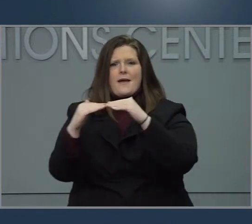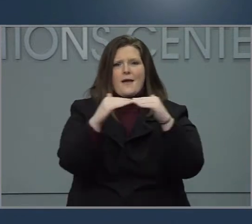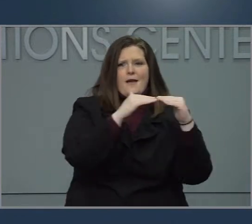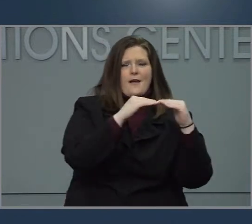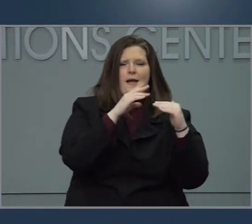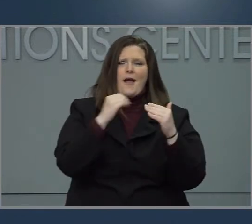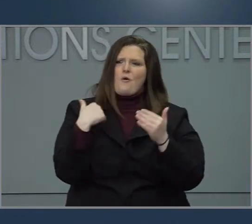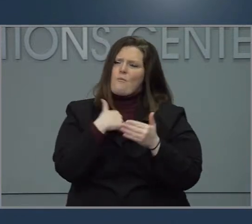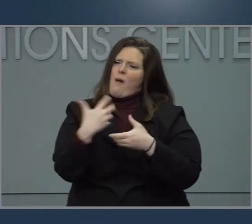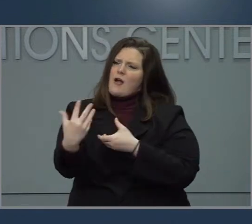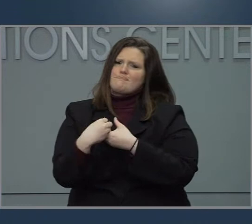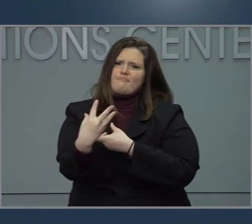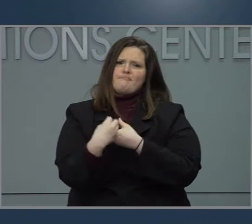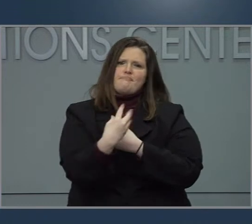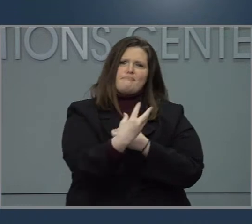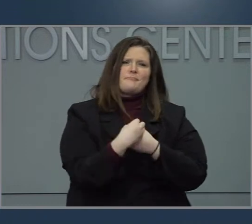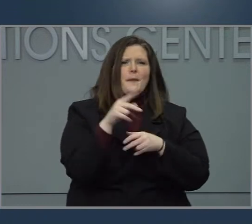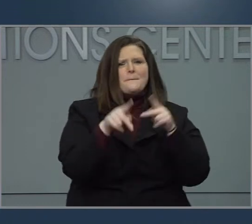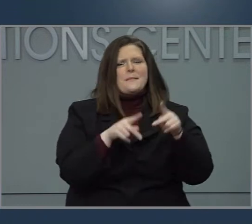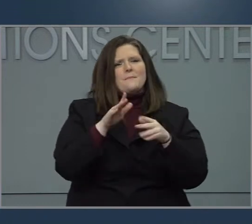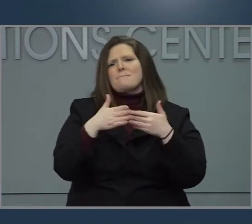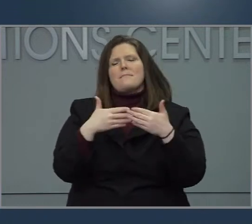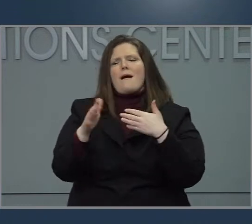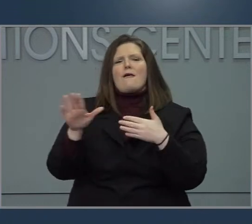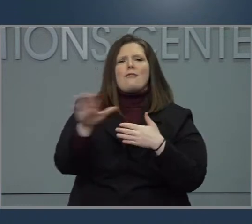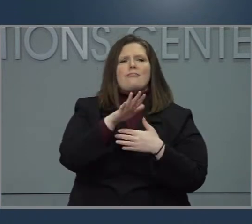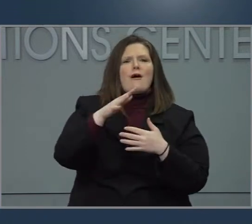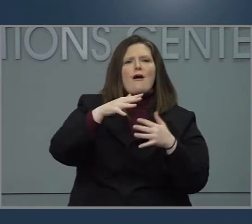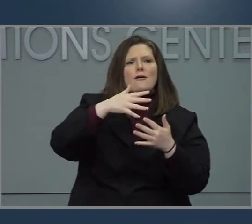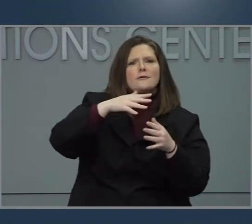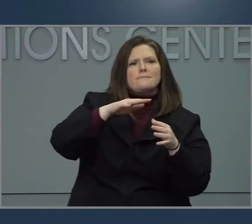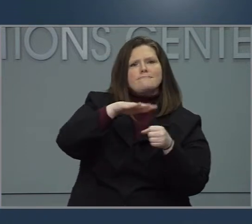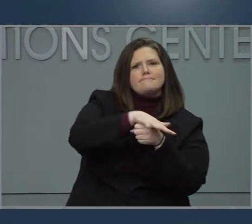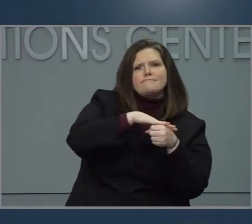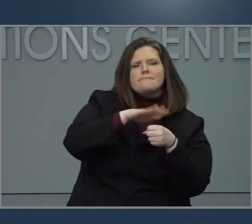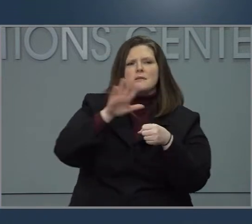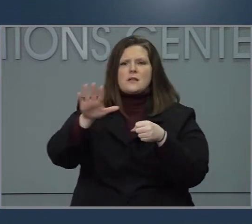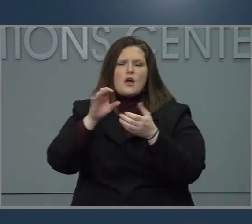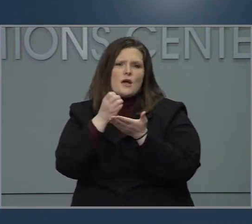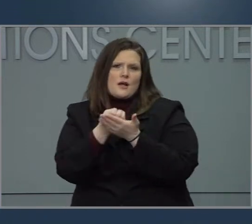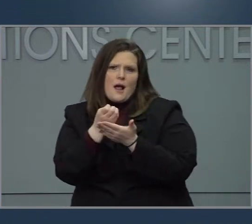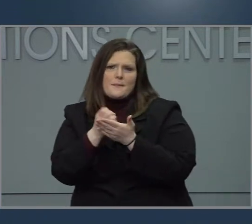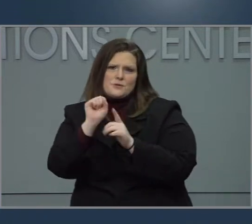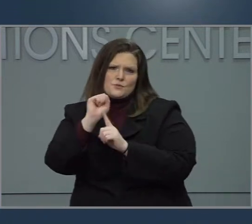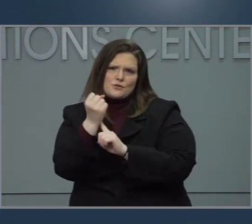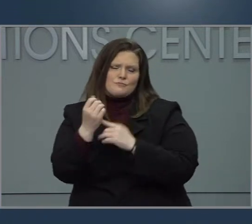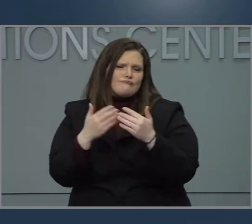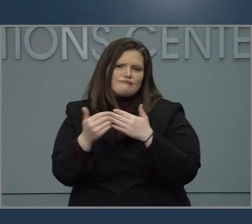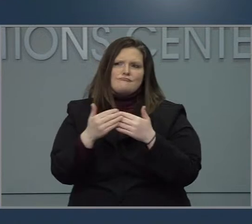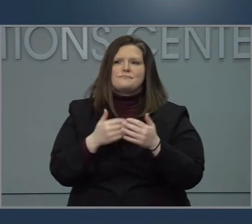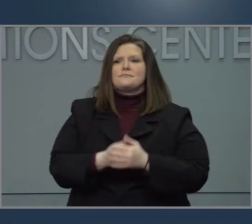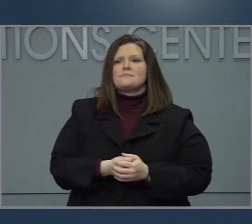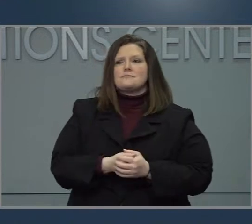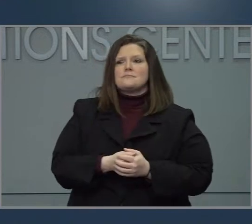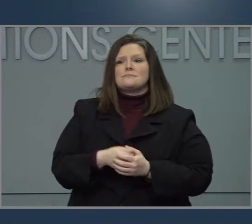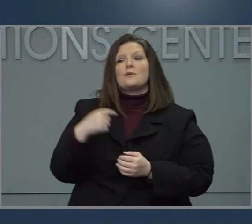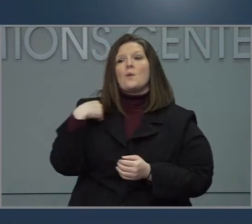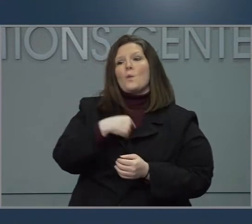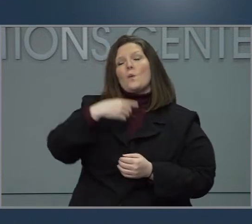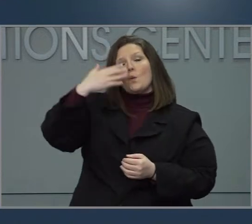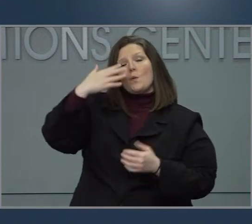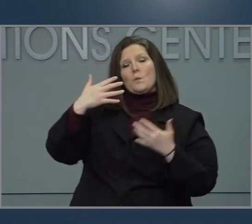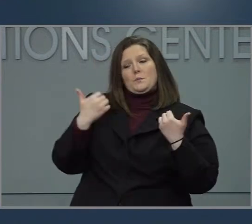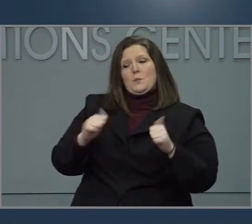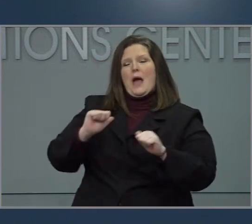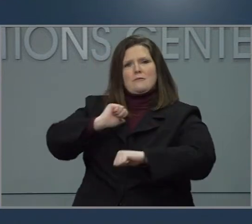socially marginalized. We're committed to using every lever we have to ensure that historically marginalized populations can easily access